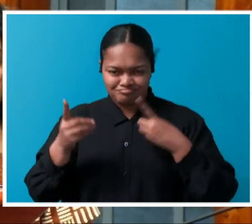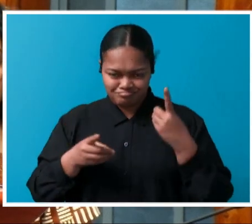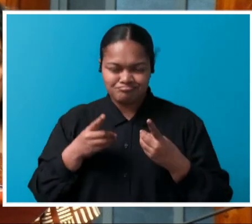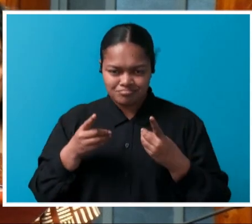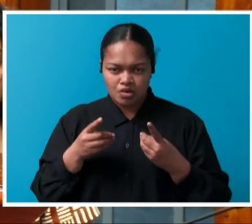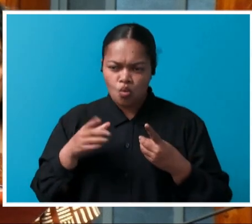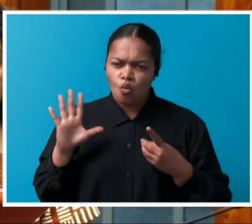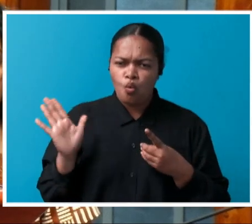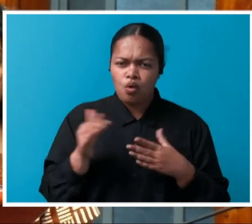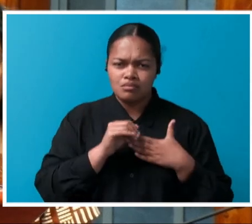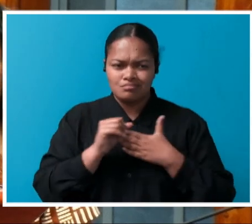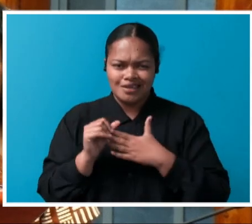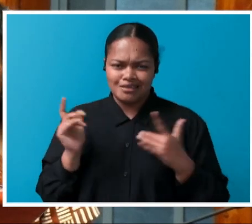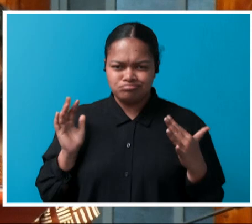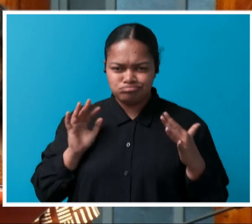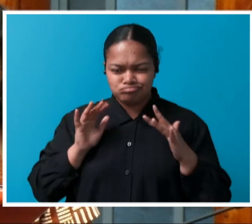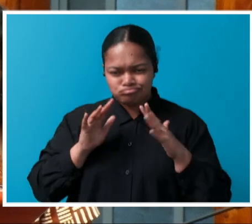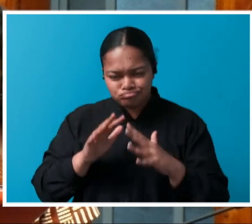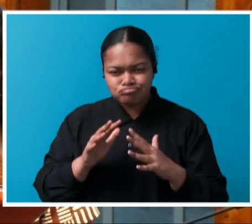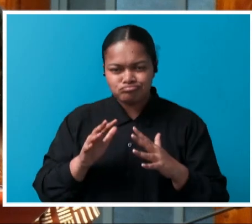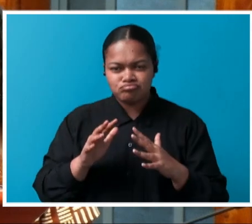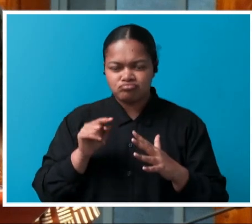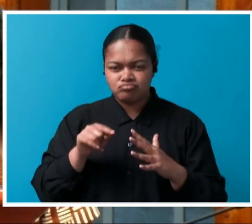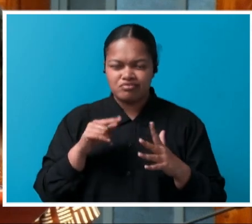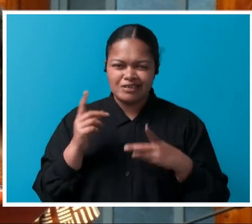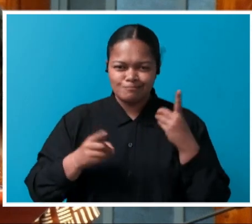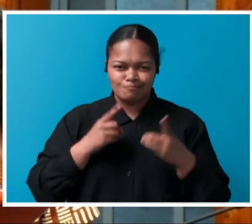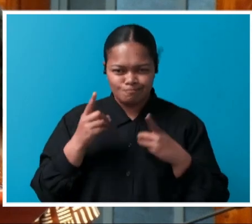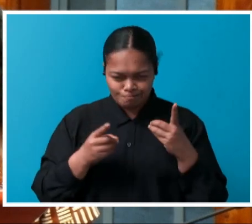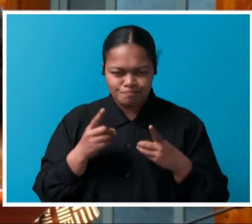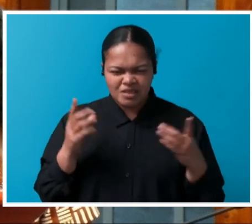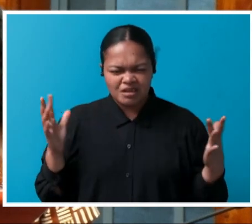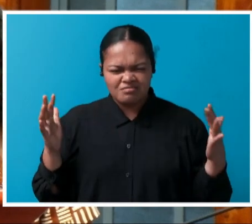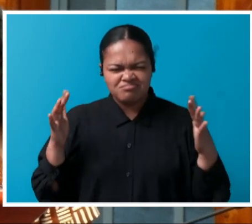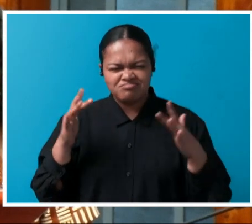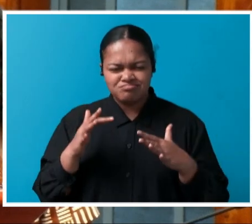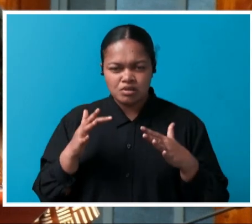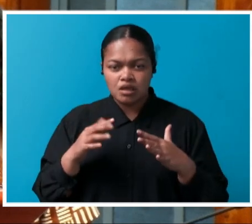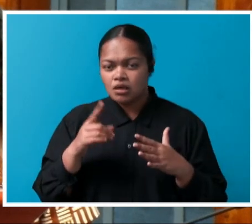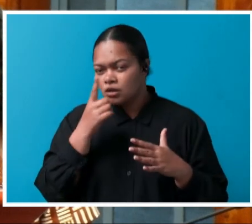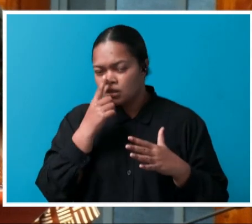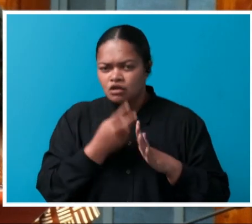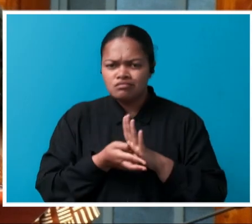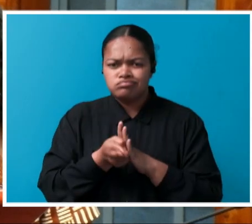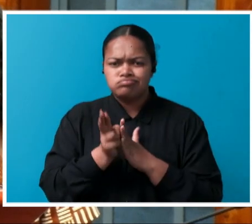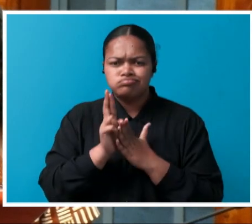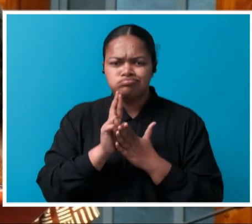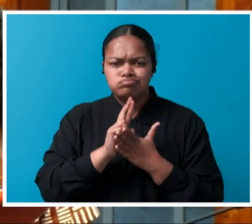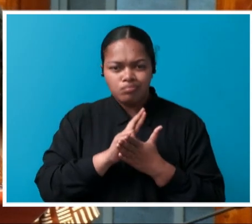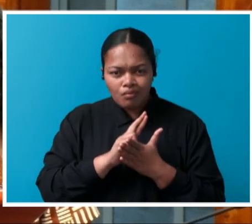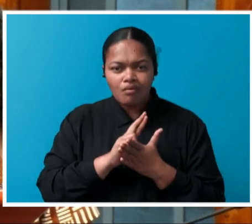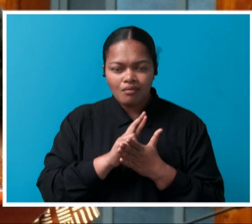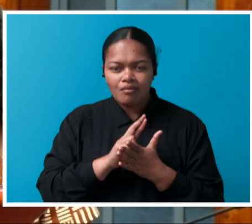leaders and stakeholders of the education sector. Together, we reviewed the education landscape in Fiji. There